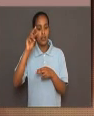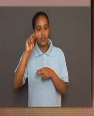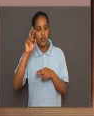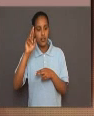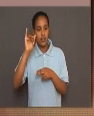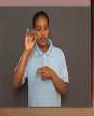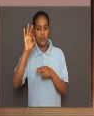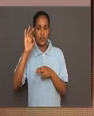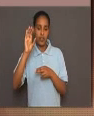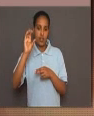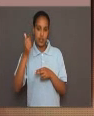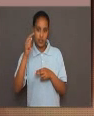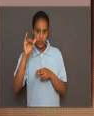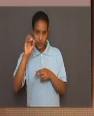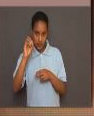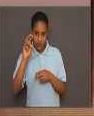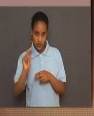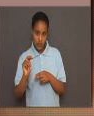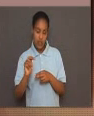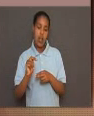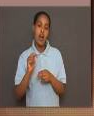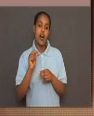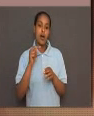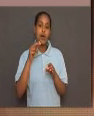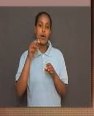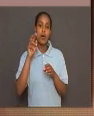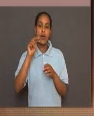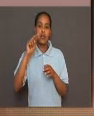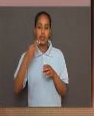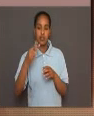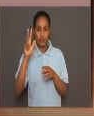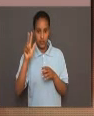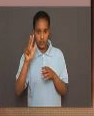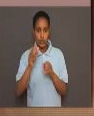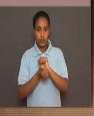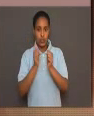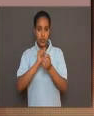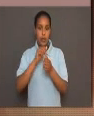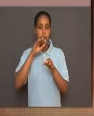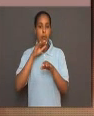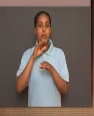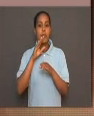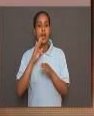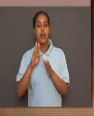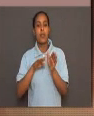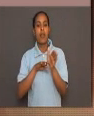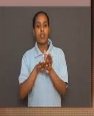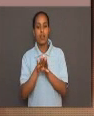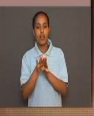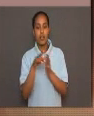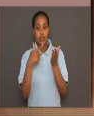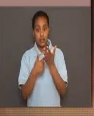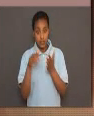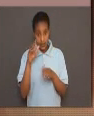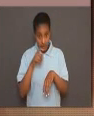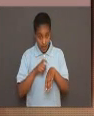This means that the ammonium is again changed by bacteria. This